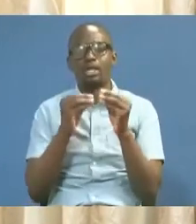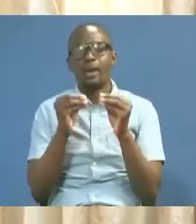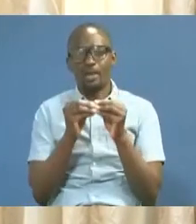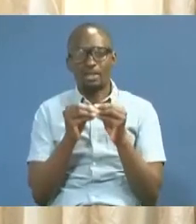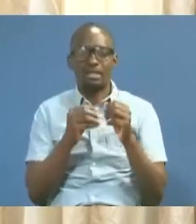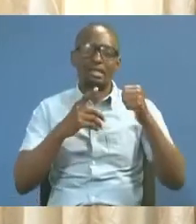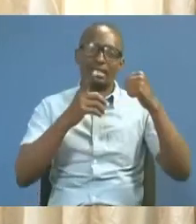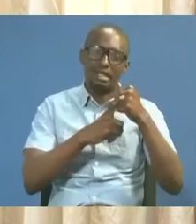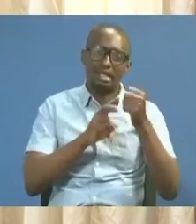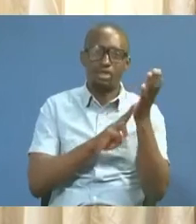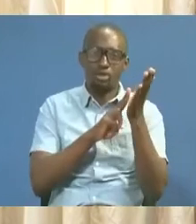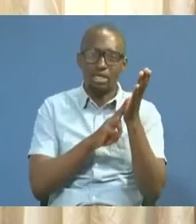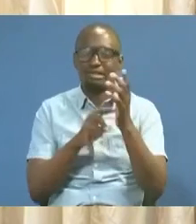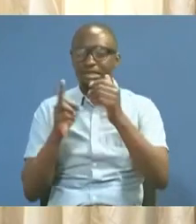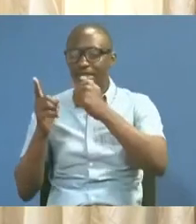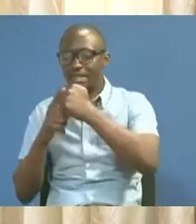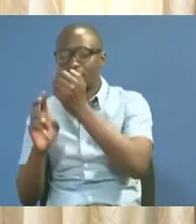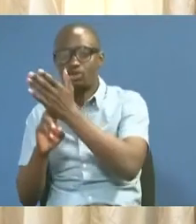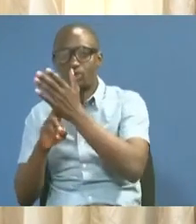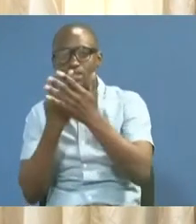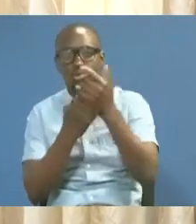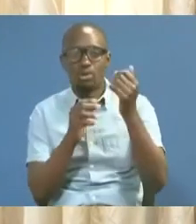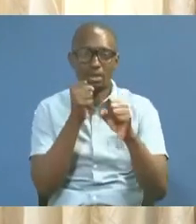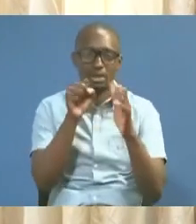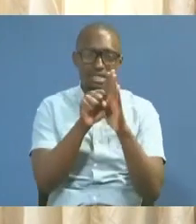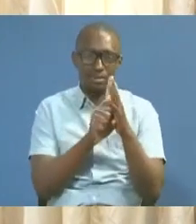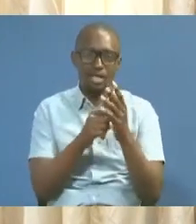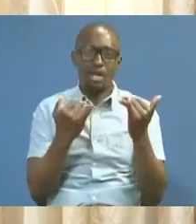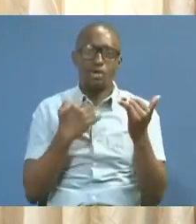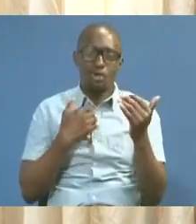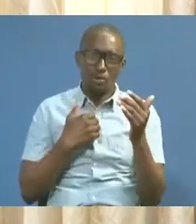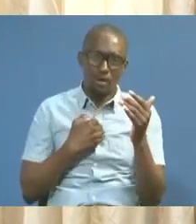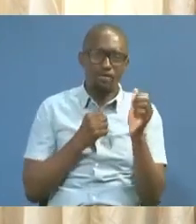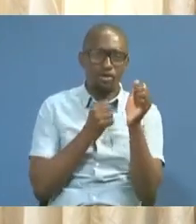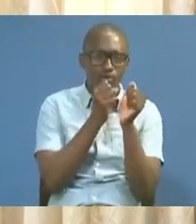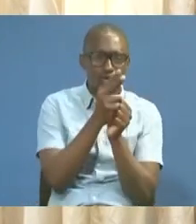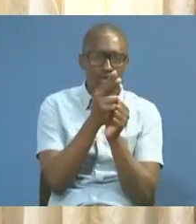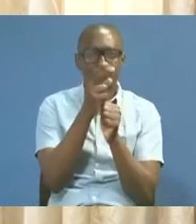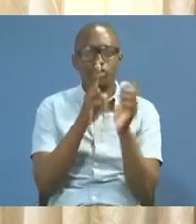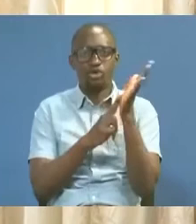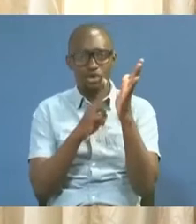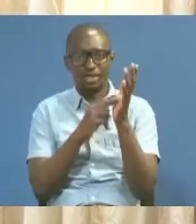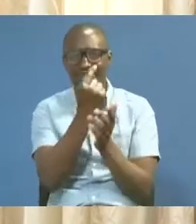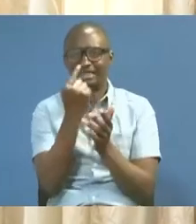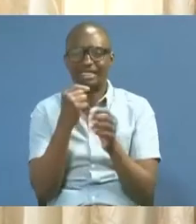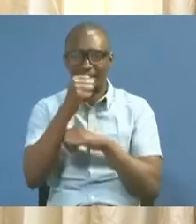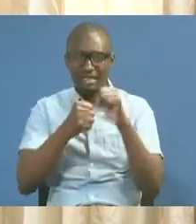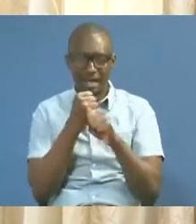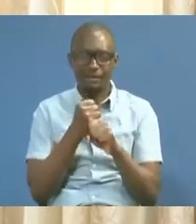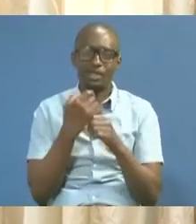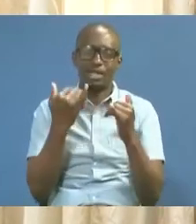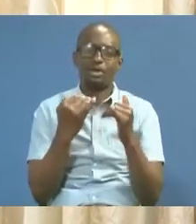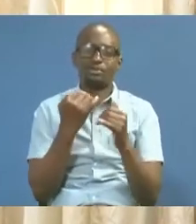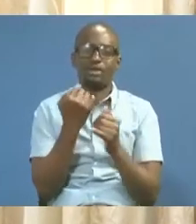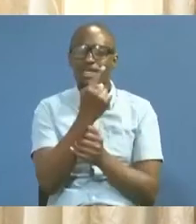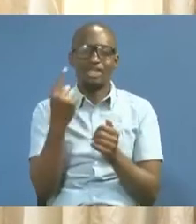units, 6 units. And that way, you'll be having your 12 units per year. And each subject has an